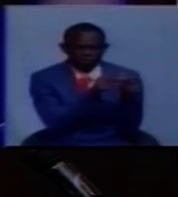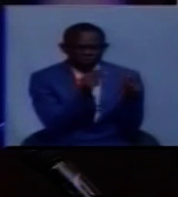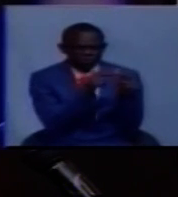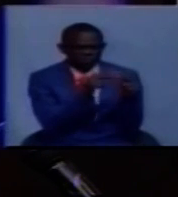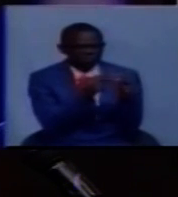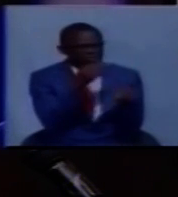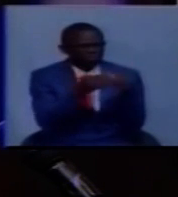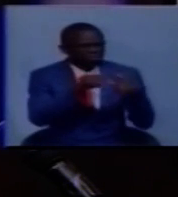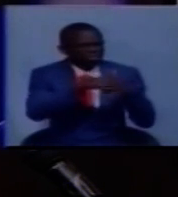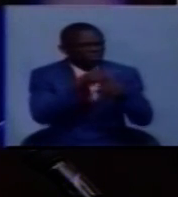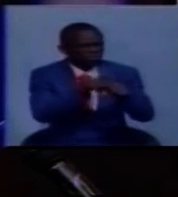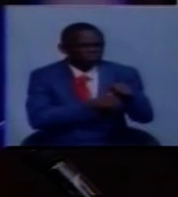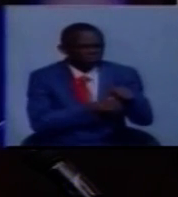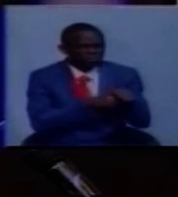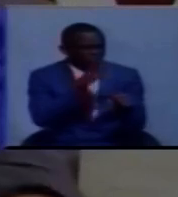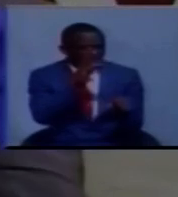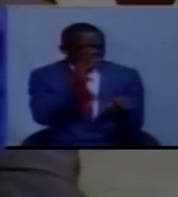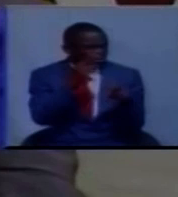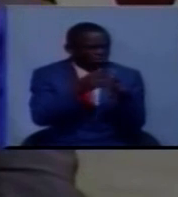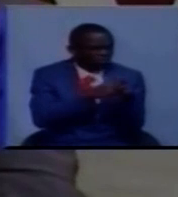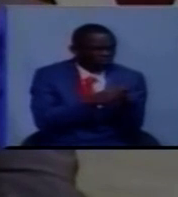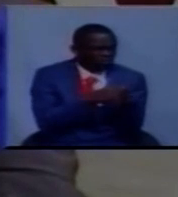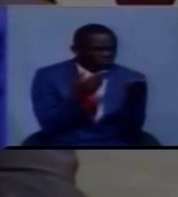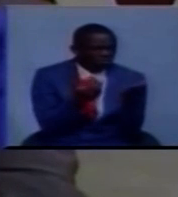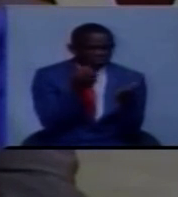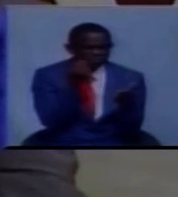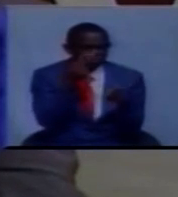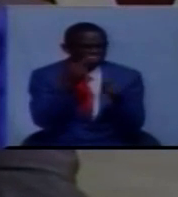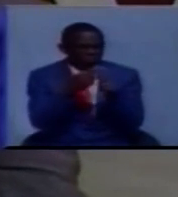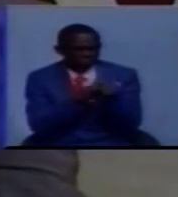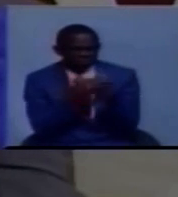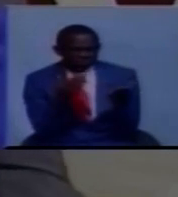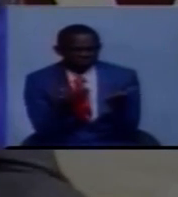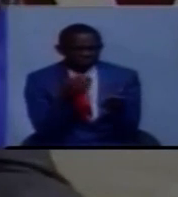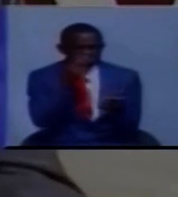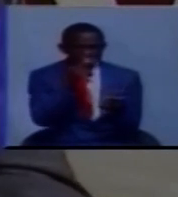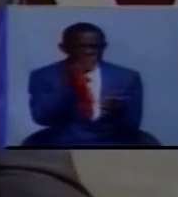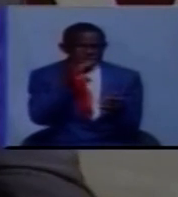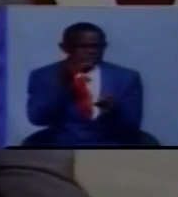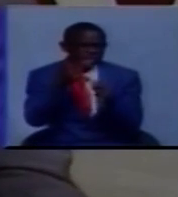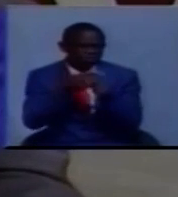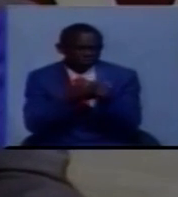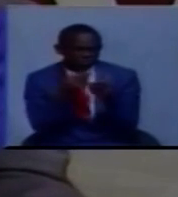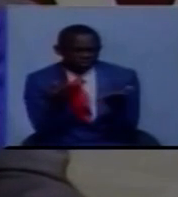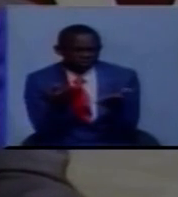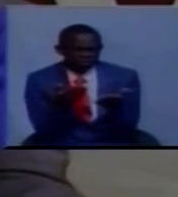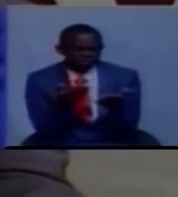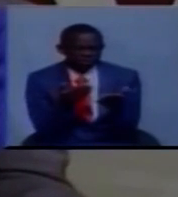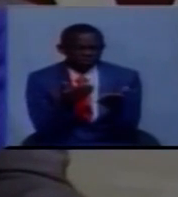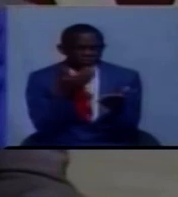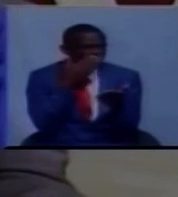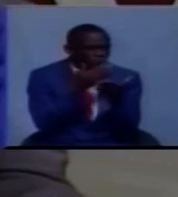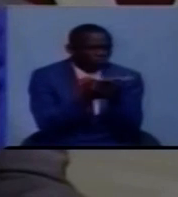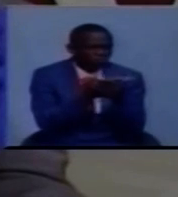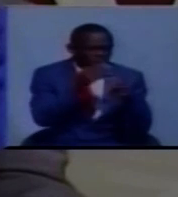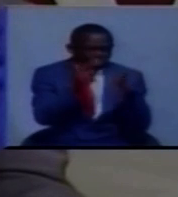12 months, 36 months? What Justified contracts where somebody can be employed and they thought